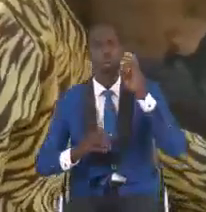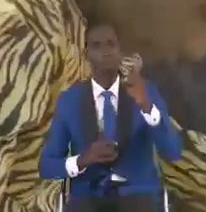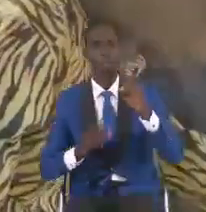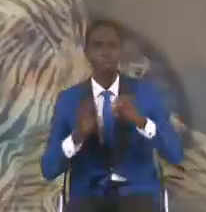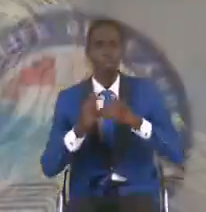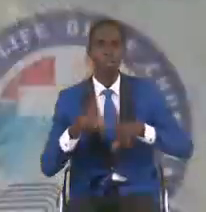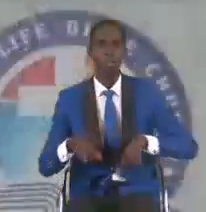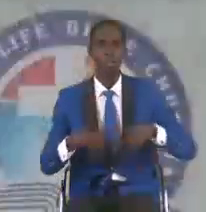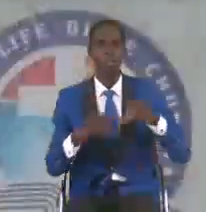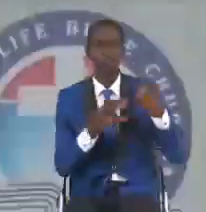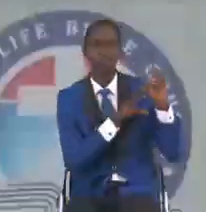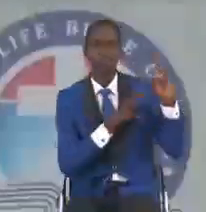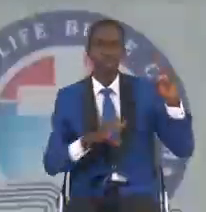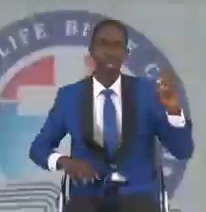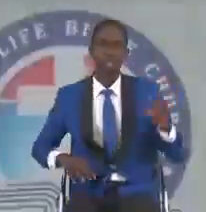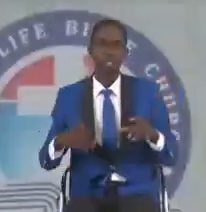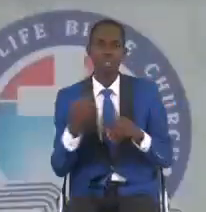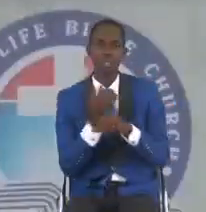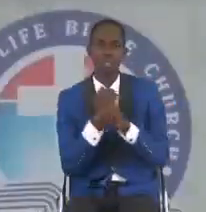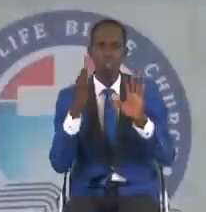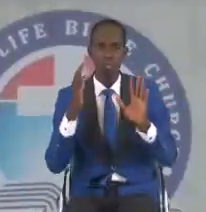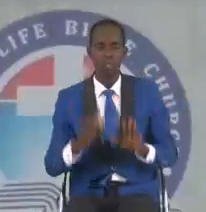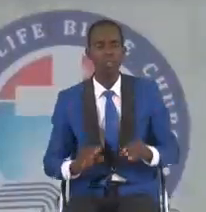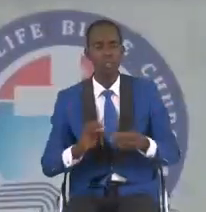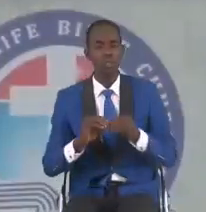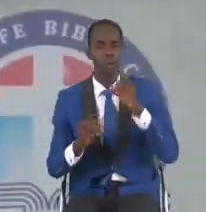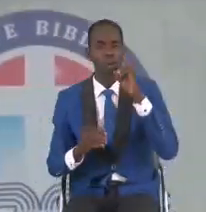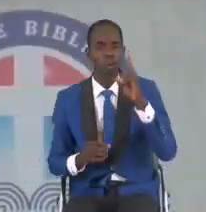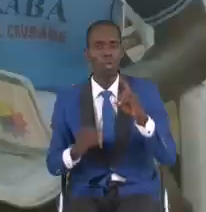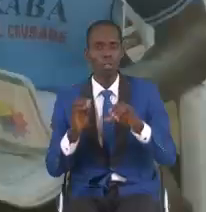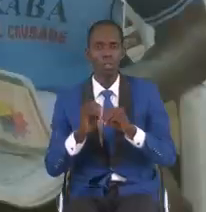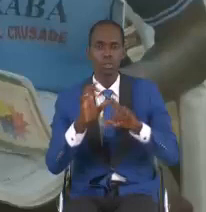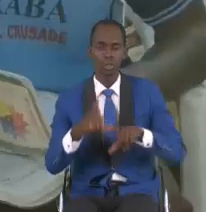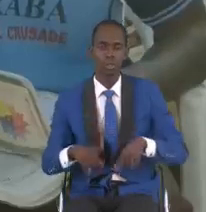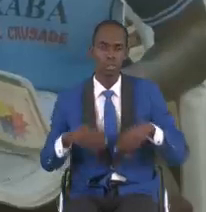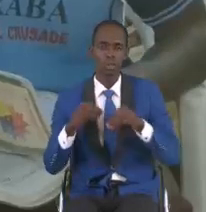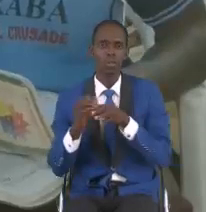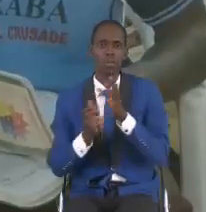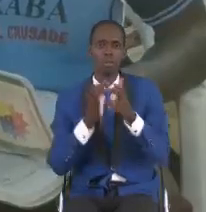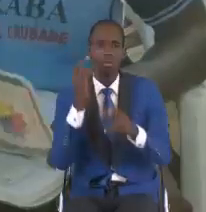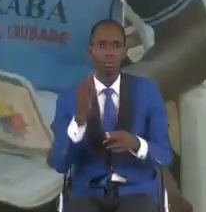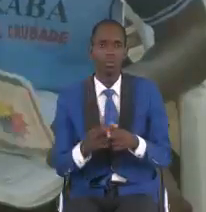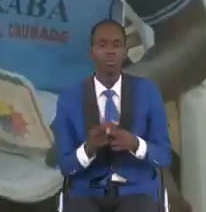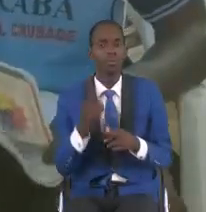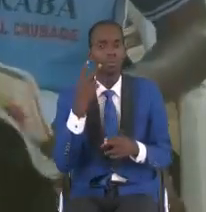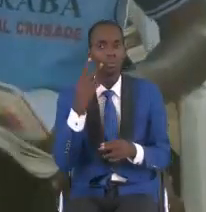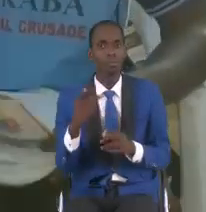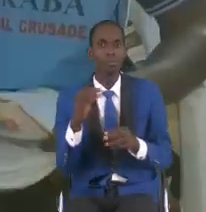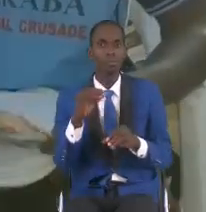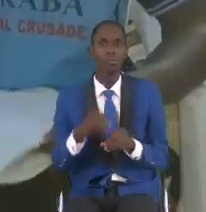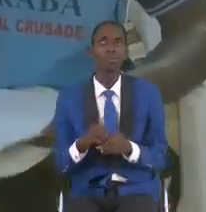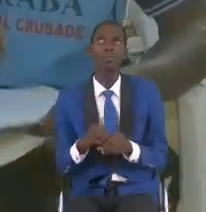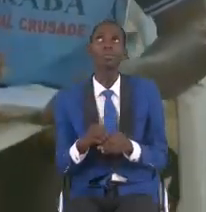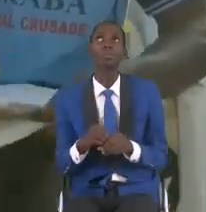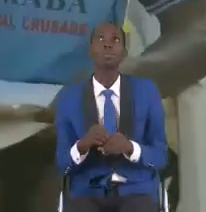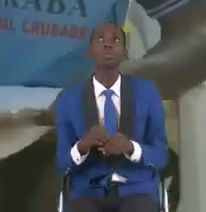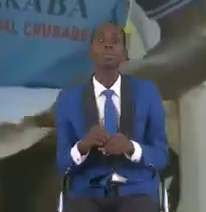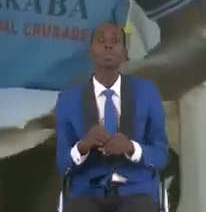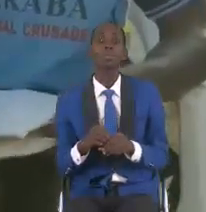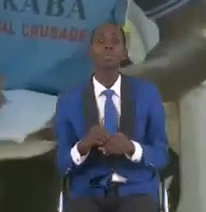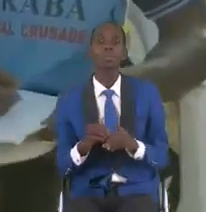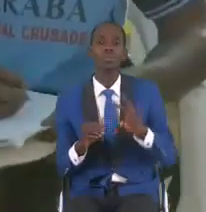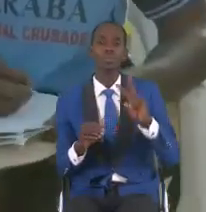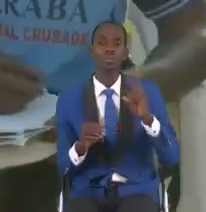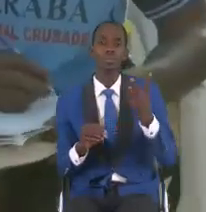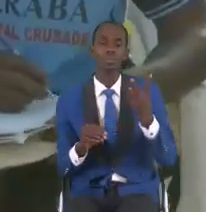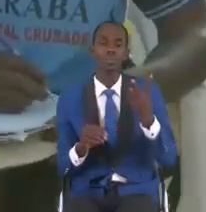the Savior, number one in your life in Jesus' name. Look at this in 2 Timothy chapter